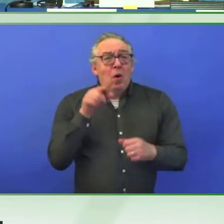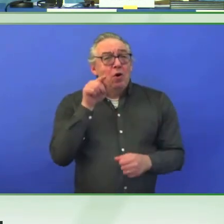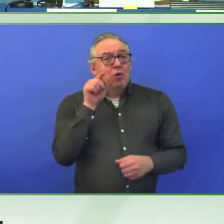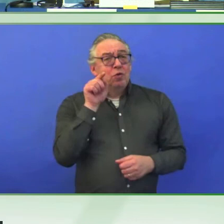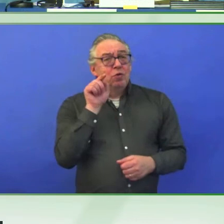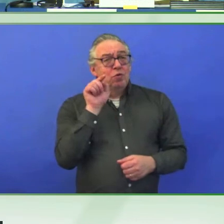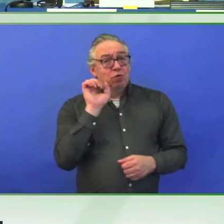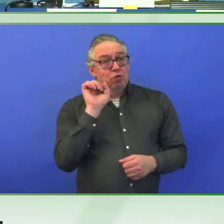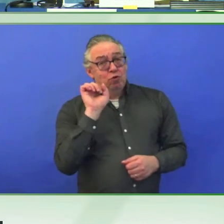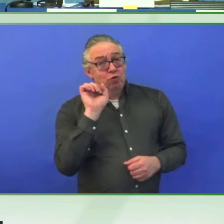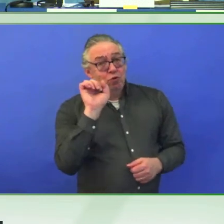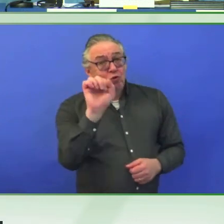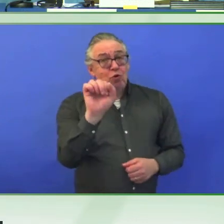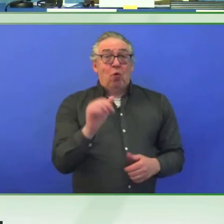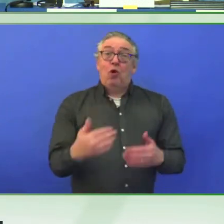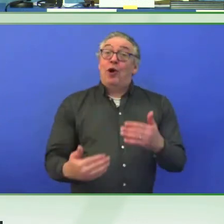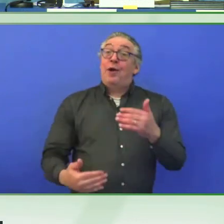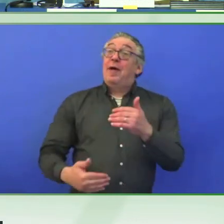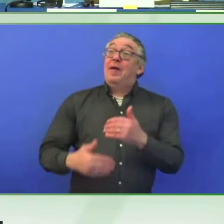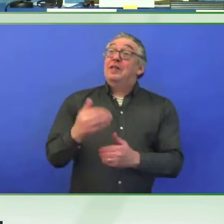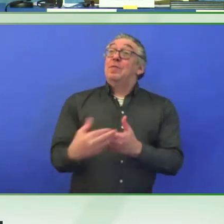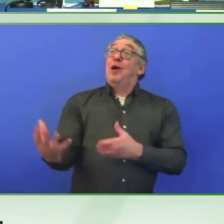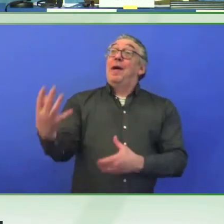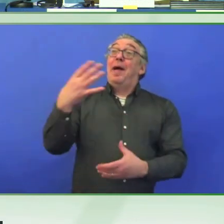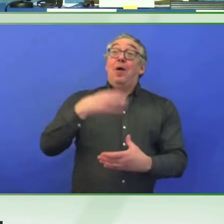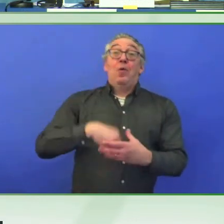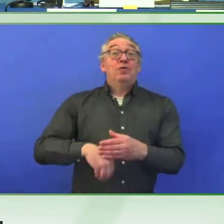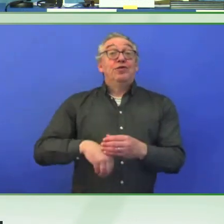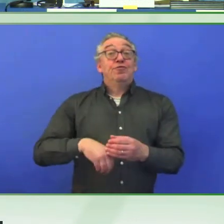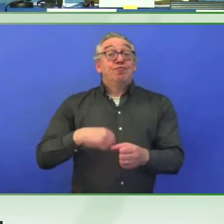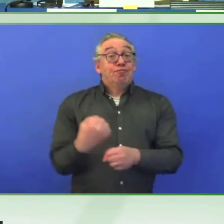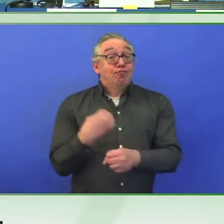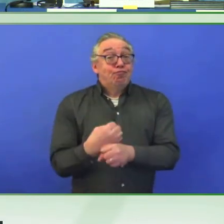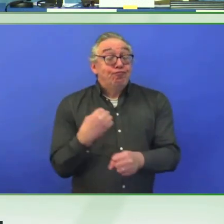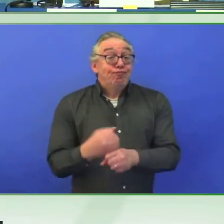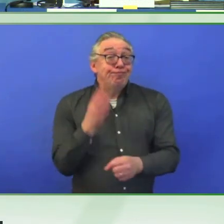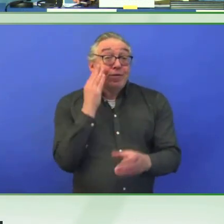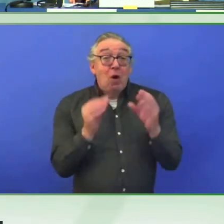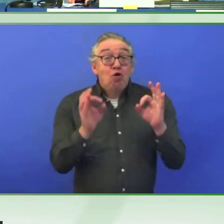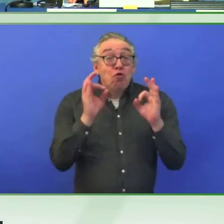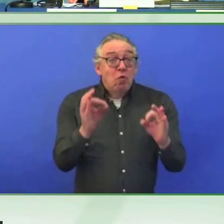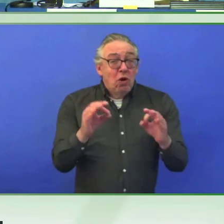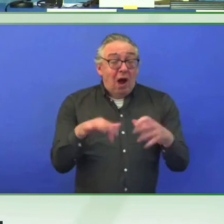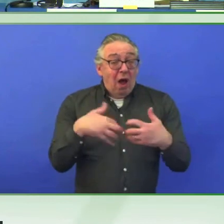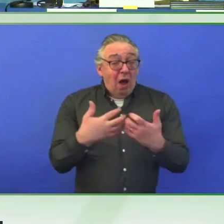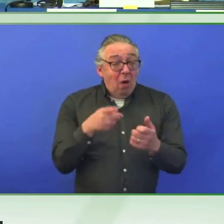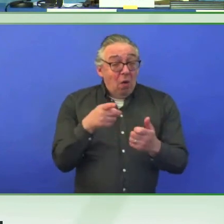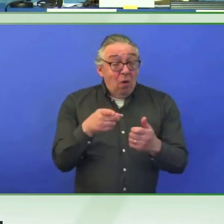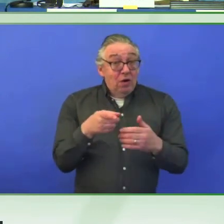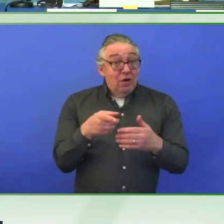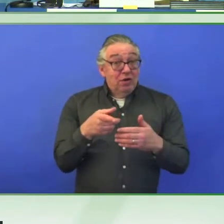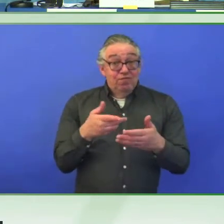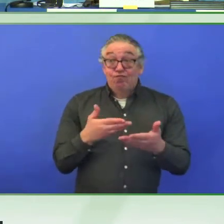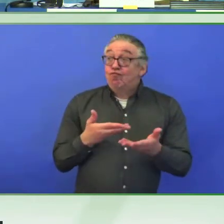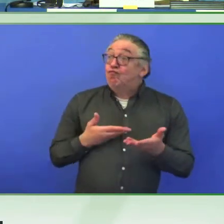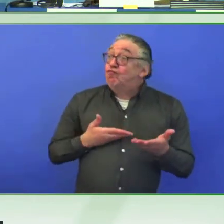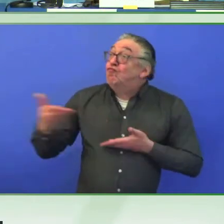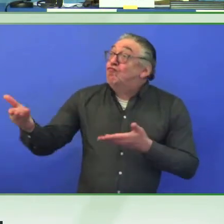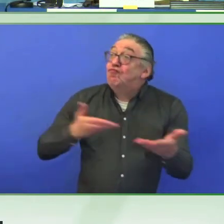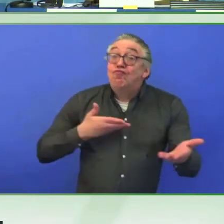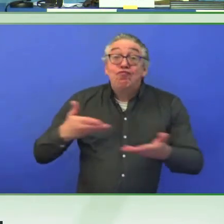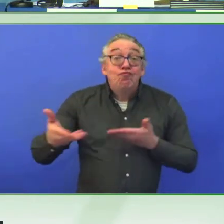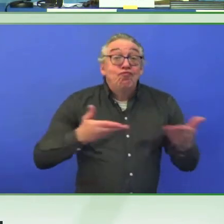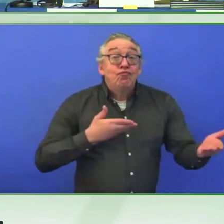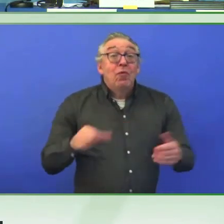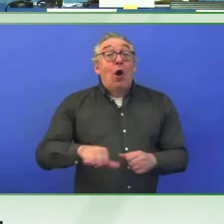inclusion practices with other companies, if indeed you do? And I'm going to turn my machine off now and leave it to